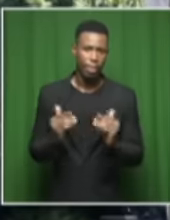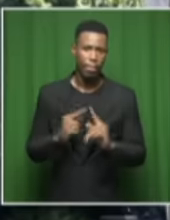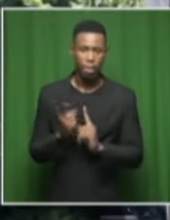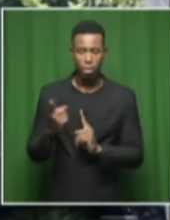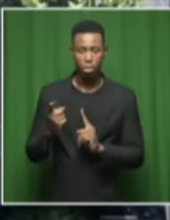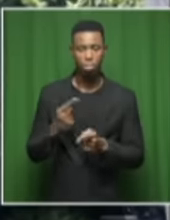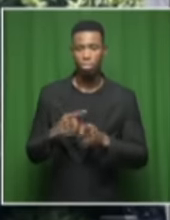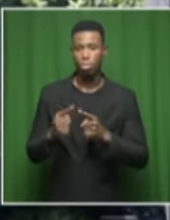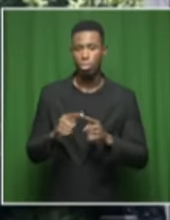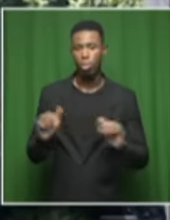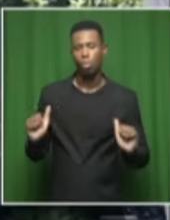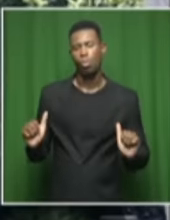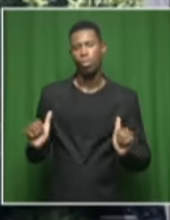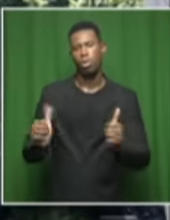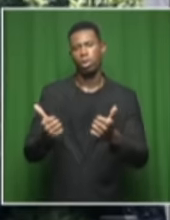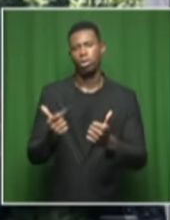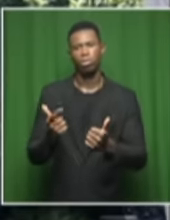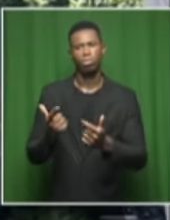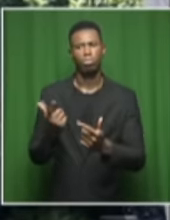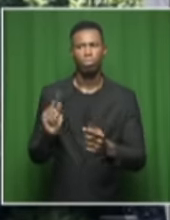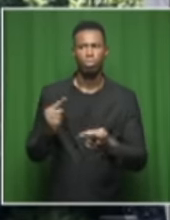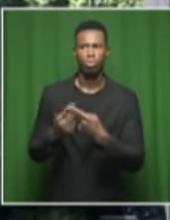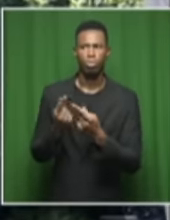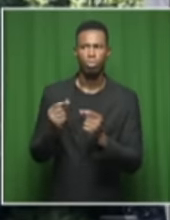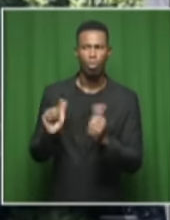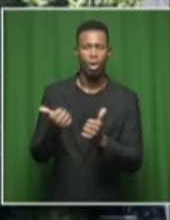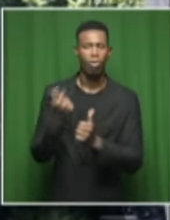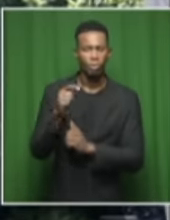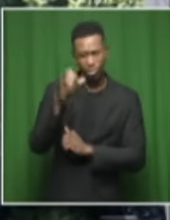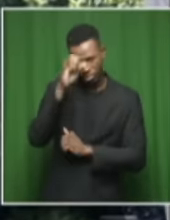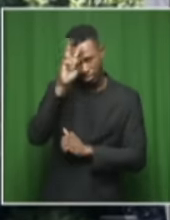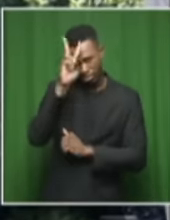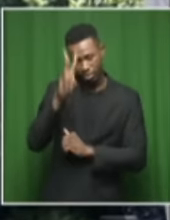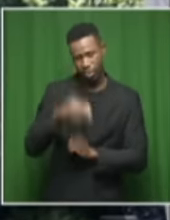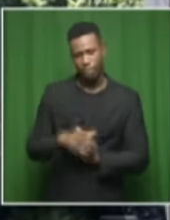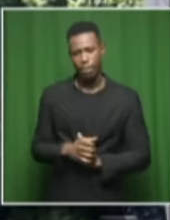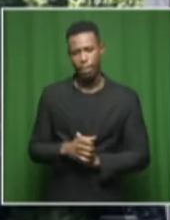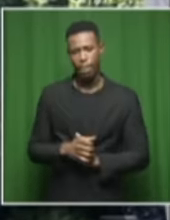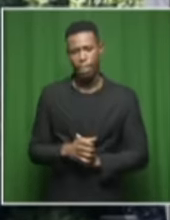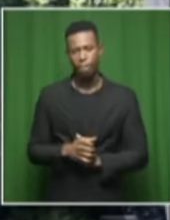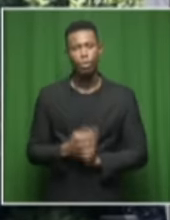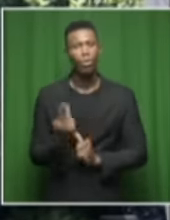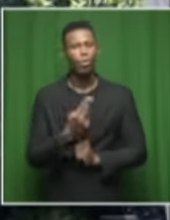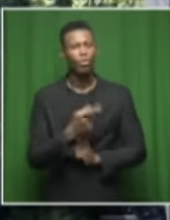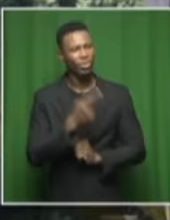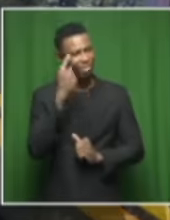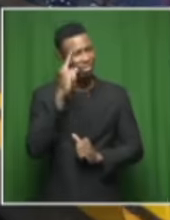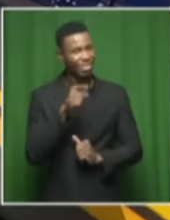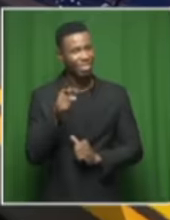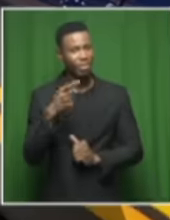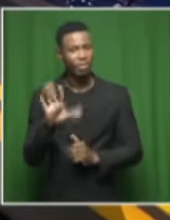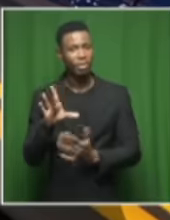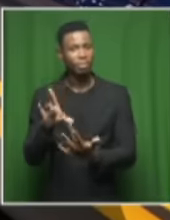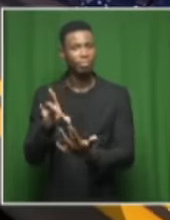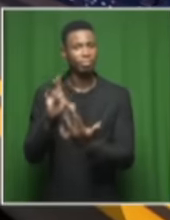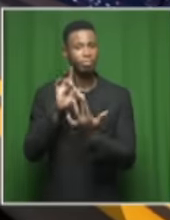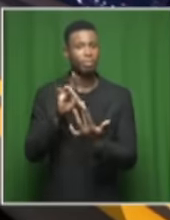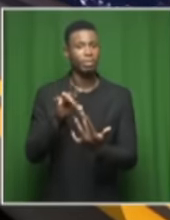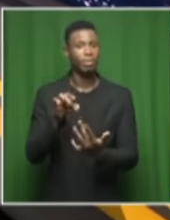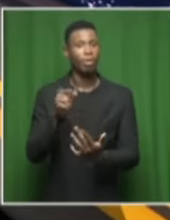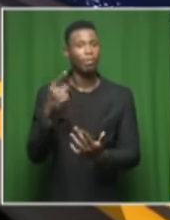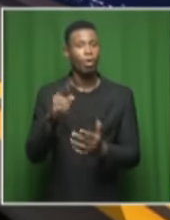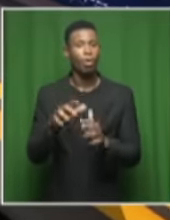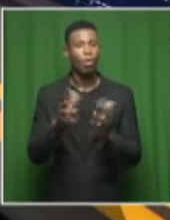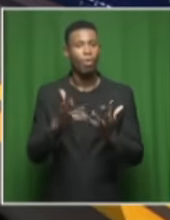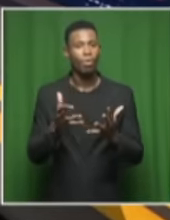a great player and he's been outstanding for the Springboks this World Cup. And what did you make of his nomination as well for those World